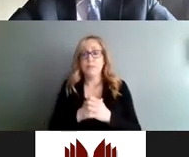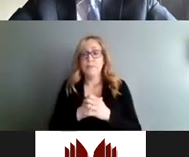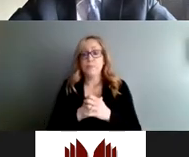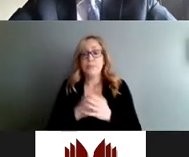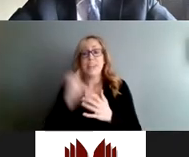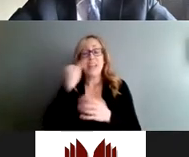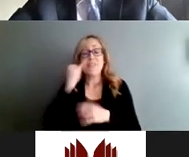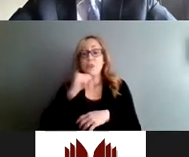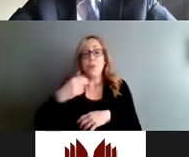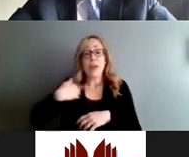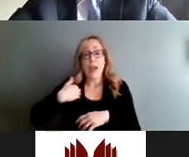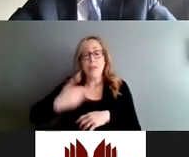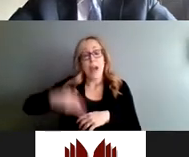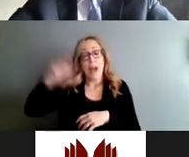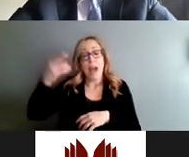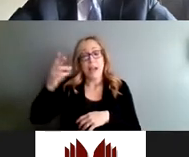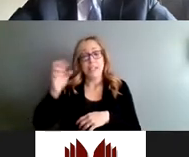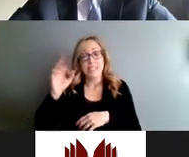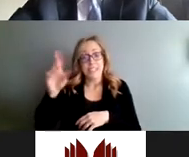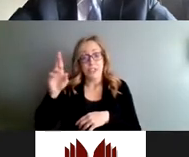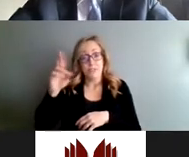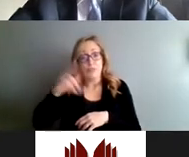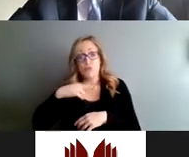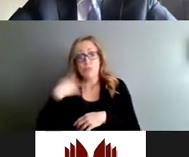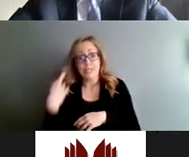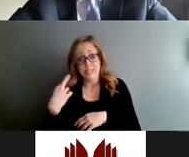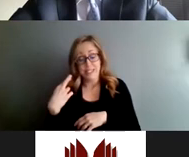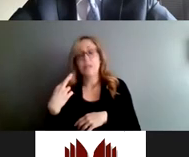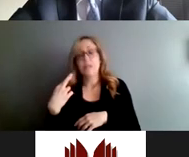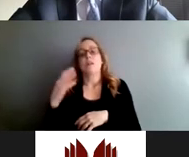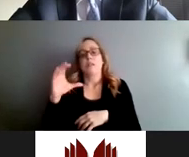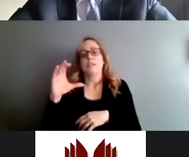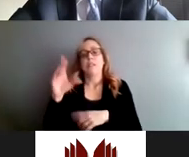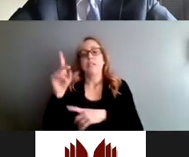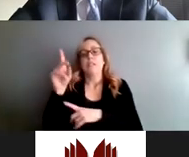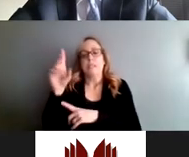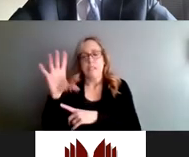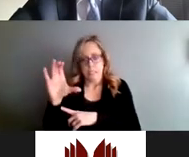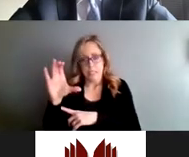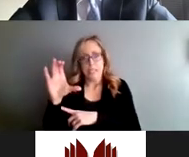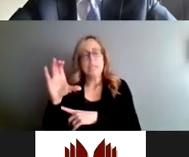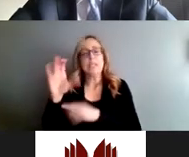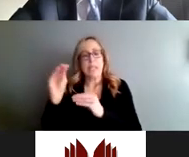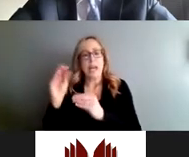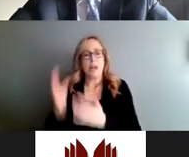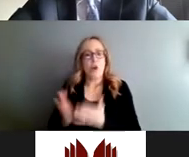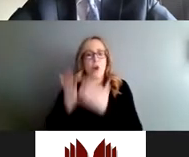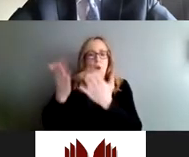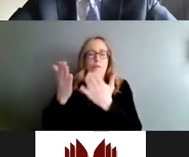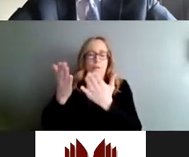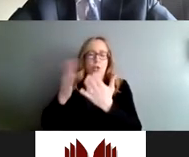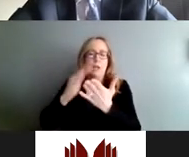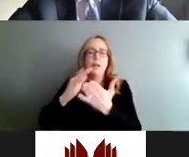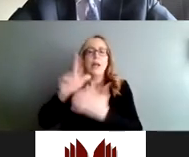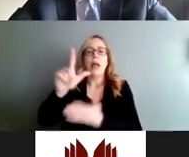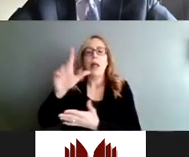tier of health risk as determined by the CDC, they also can opt for a leave of absence. If